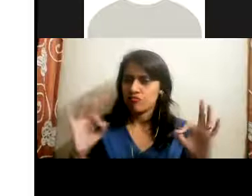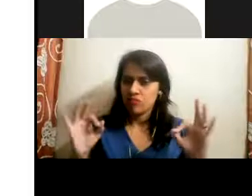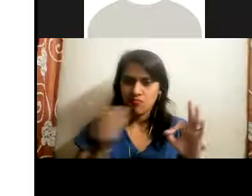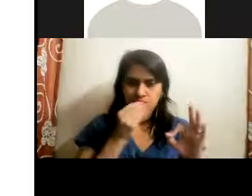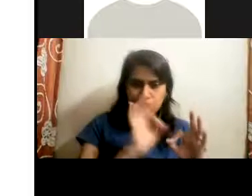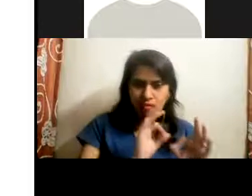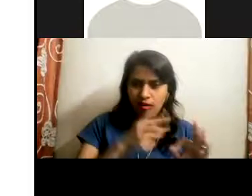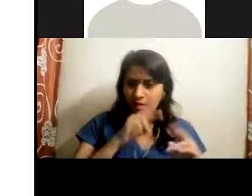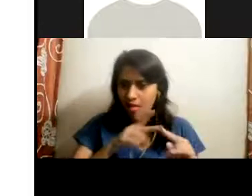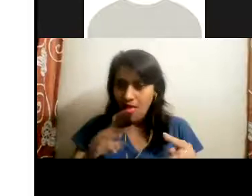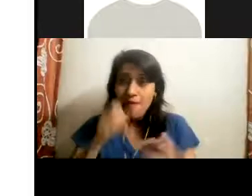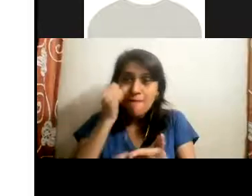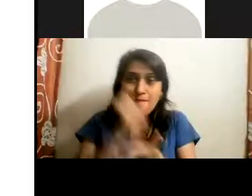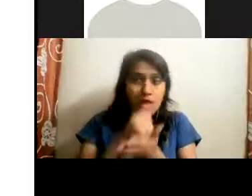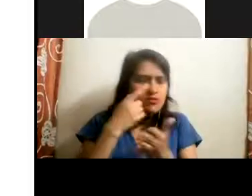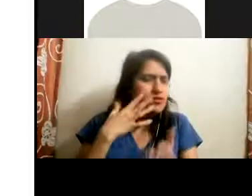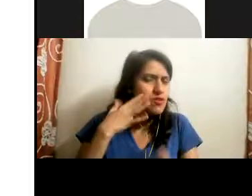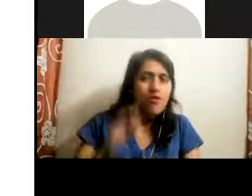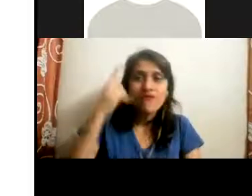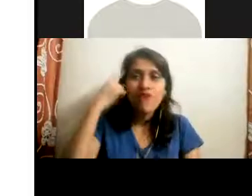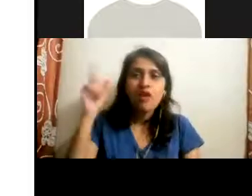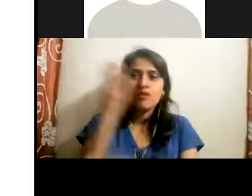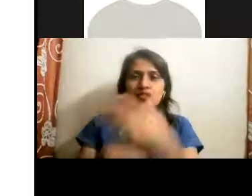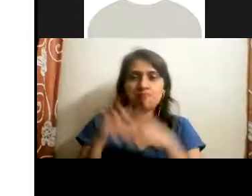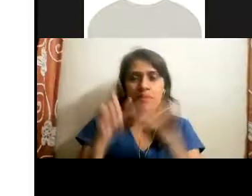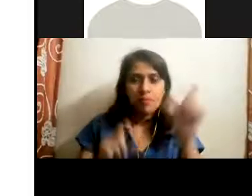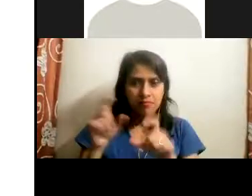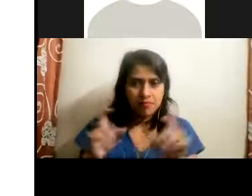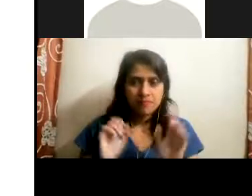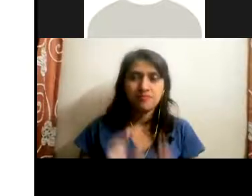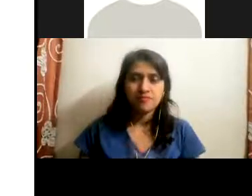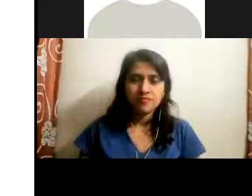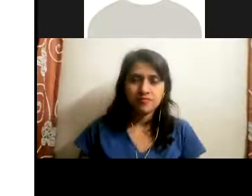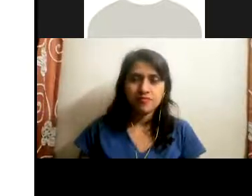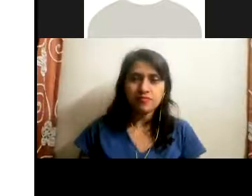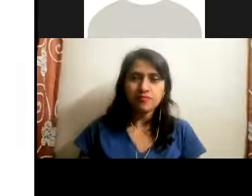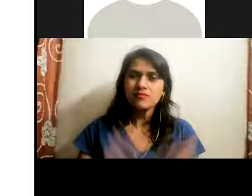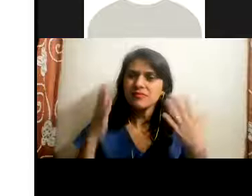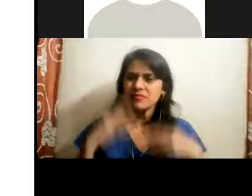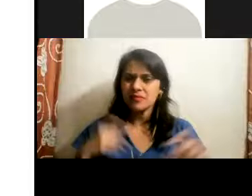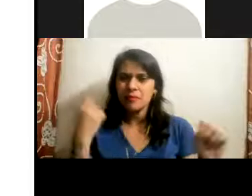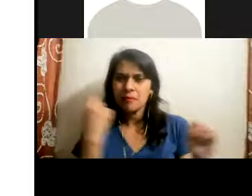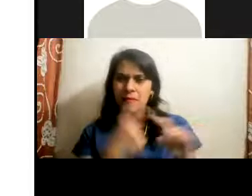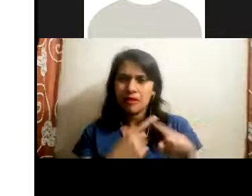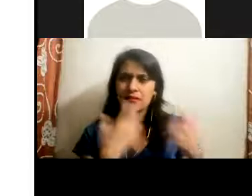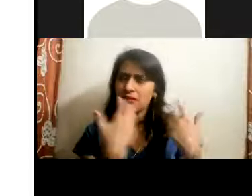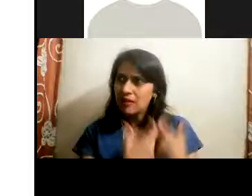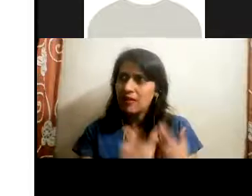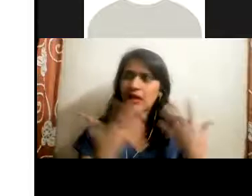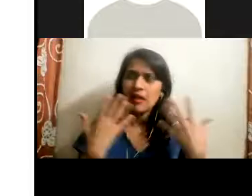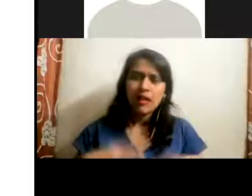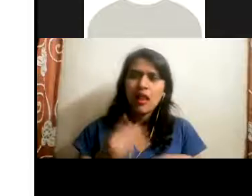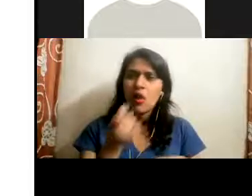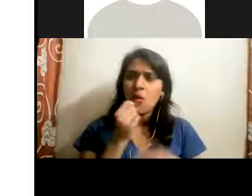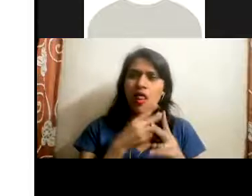with disabilities, and specific nutrition is required for specific health conditions, so that need to be addressed. And